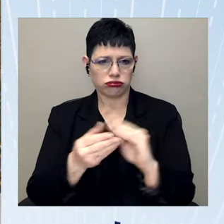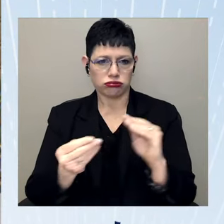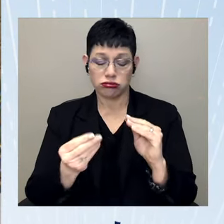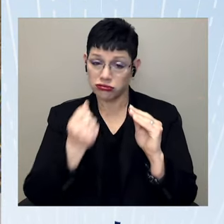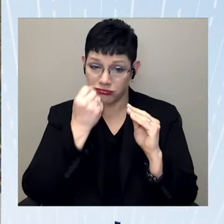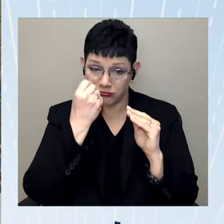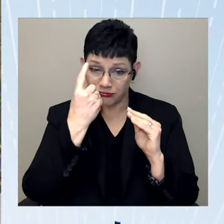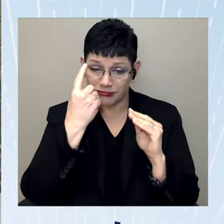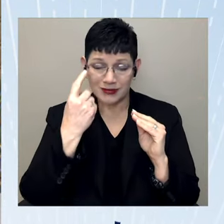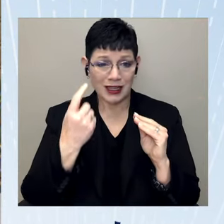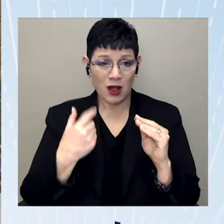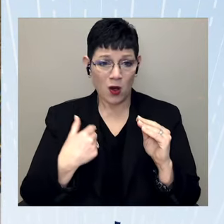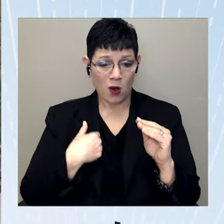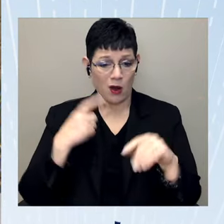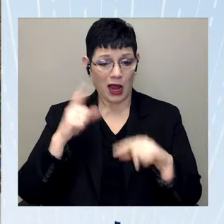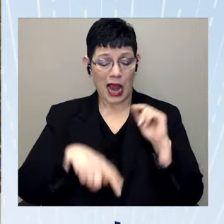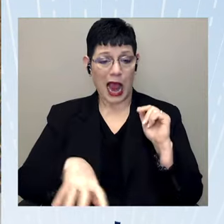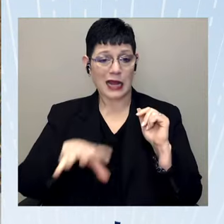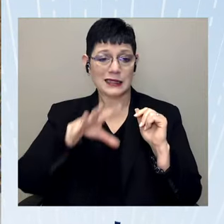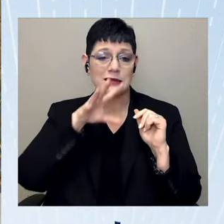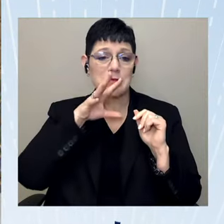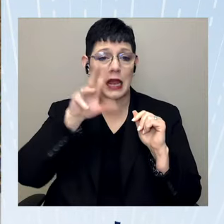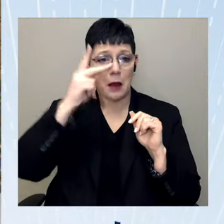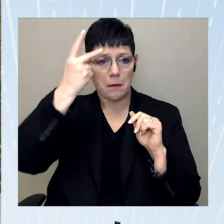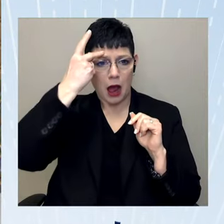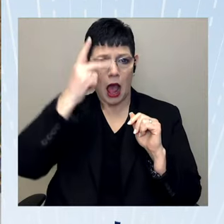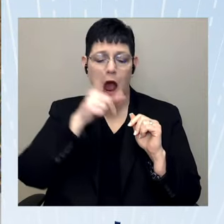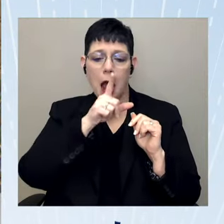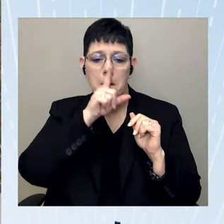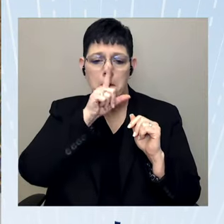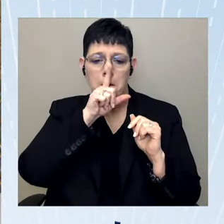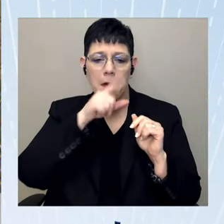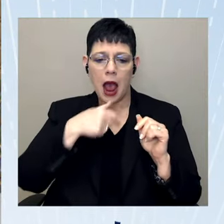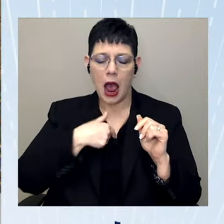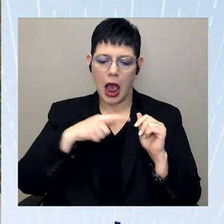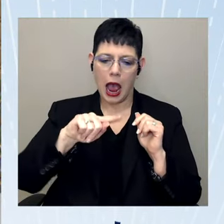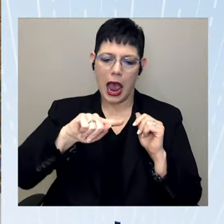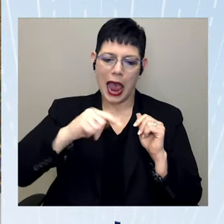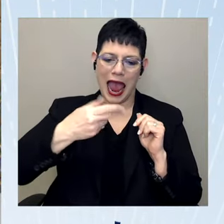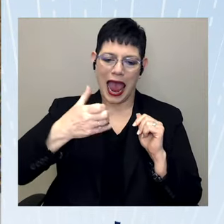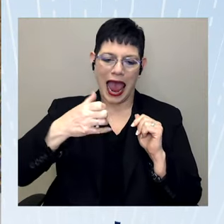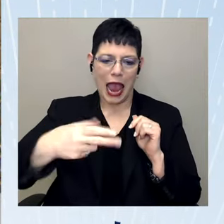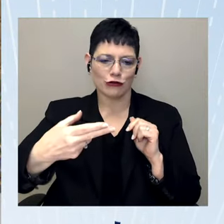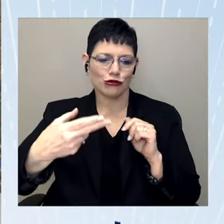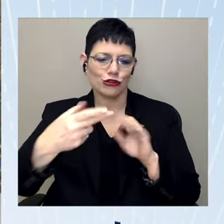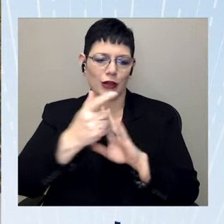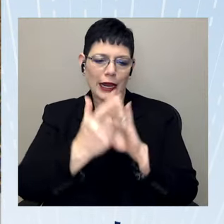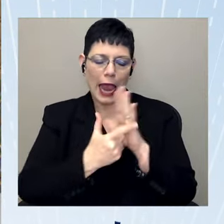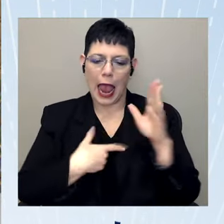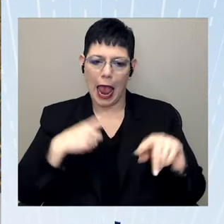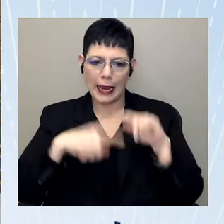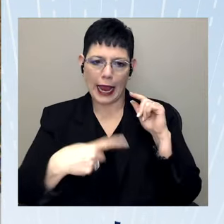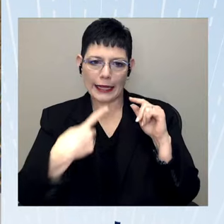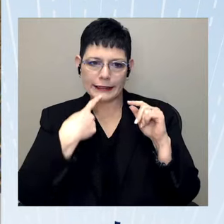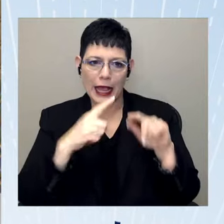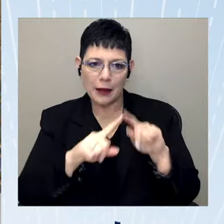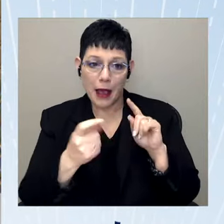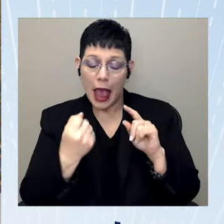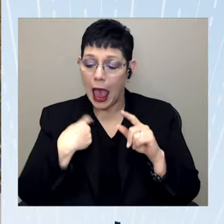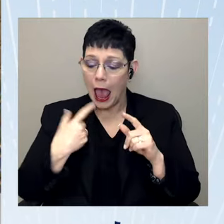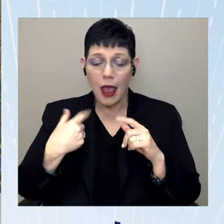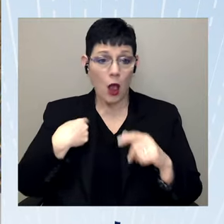we cannot speak politically. I am covered by the Hatch Act, but I will say, we are just a few votes in the